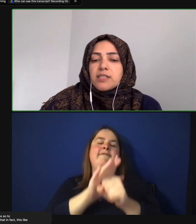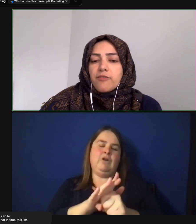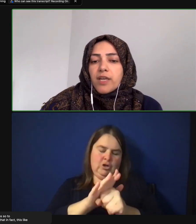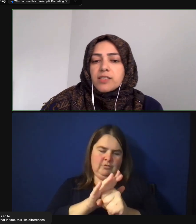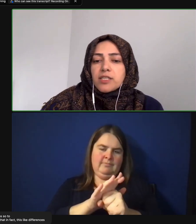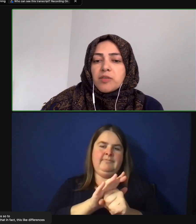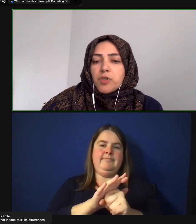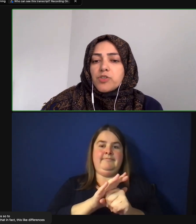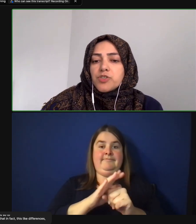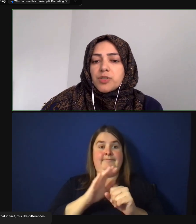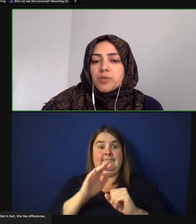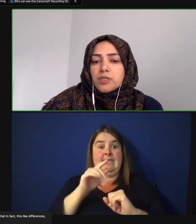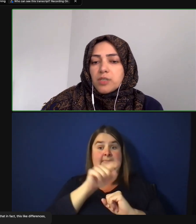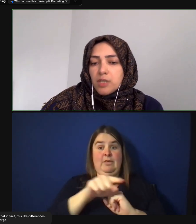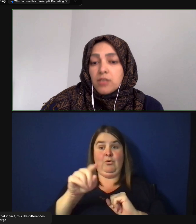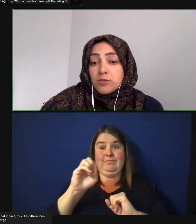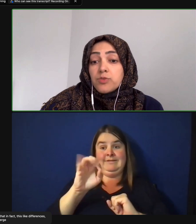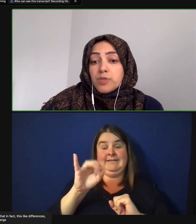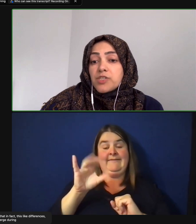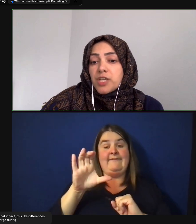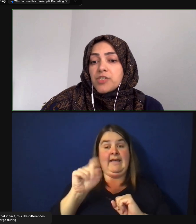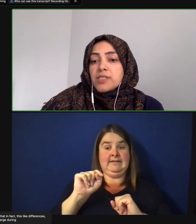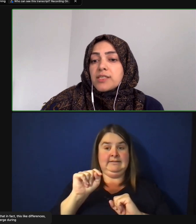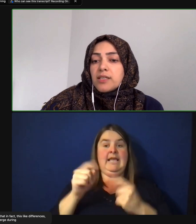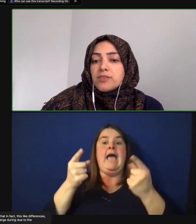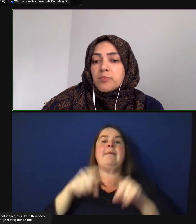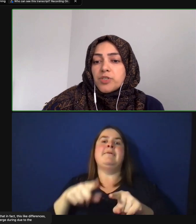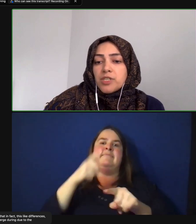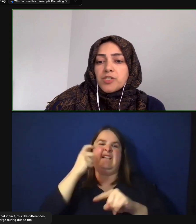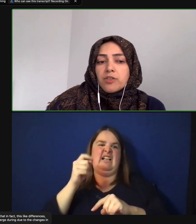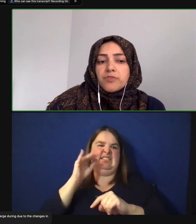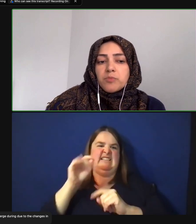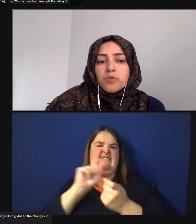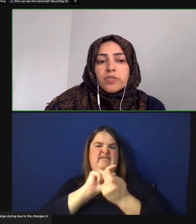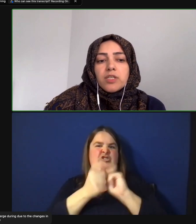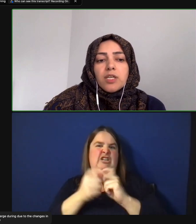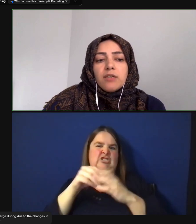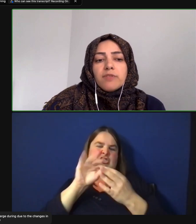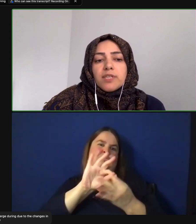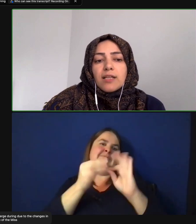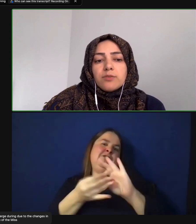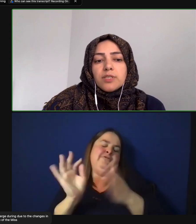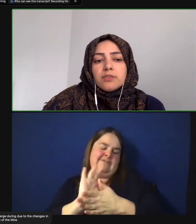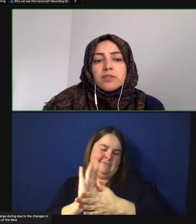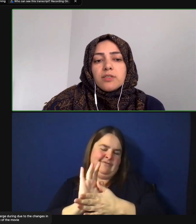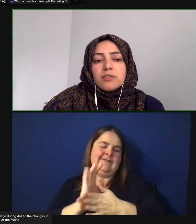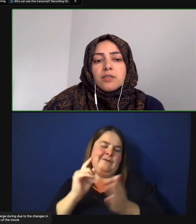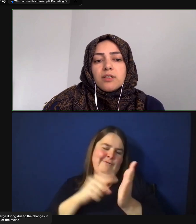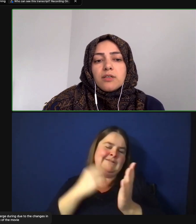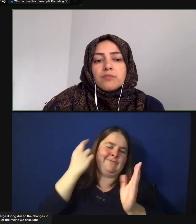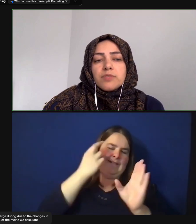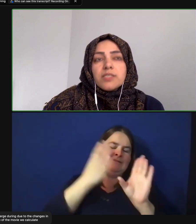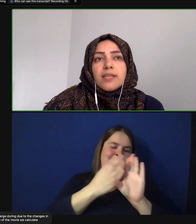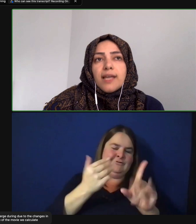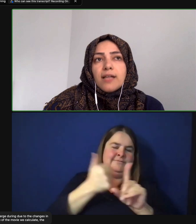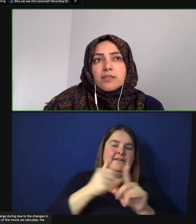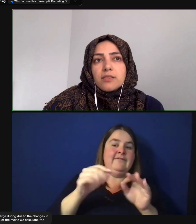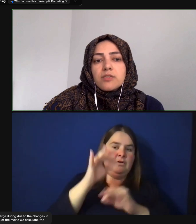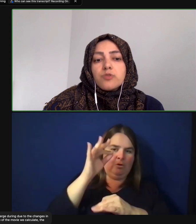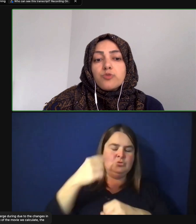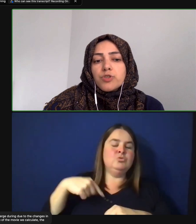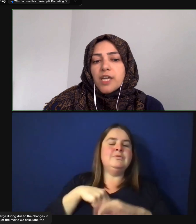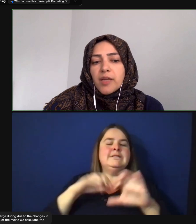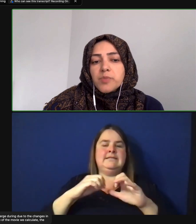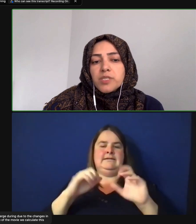differences, these effects emerge due to the changes in the interpretation of the movie, we calculate this